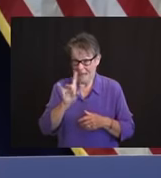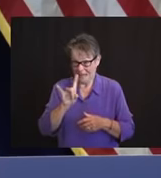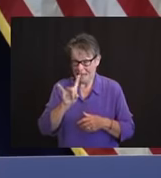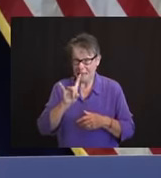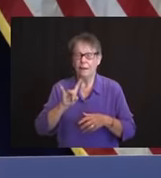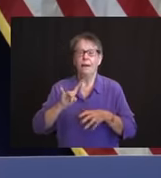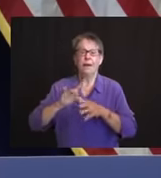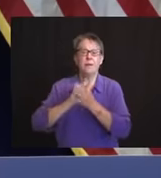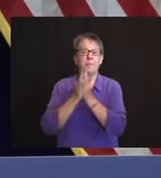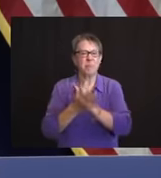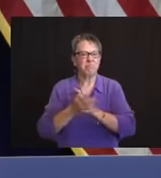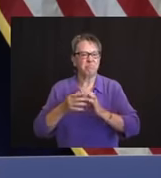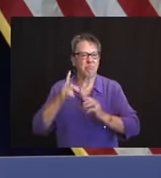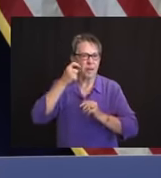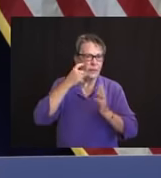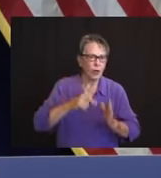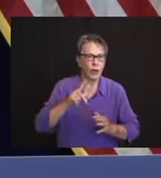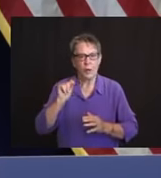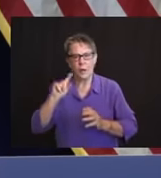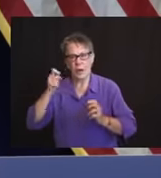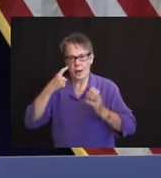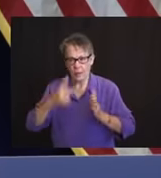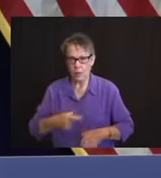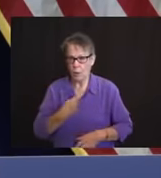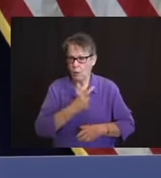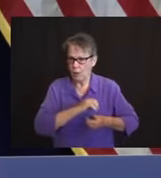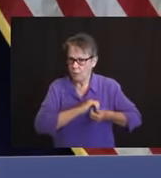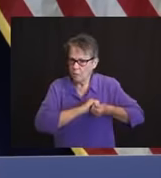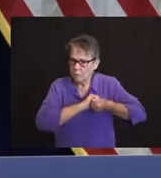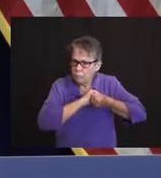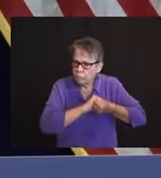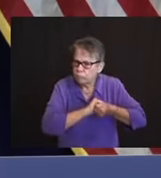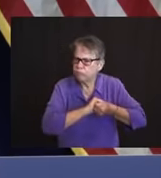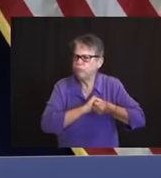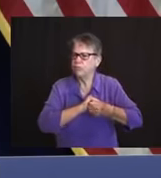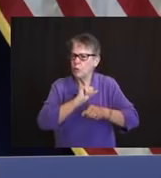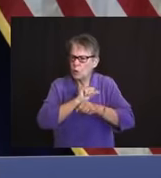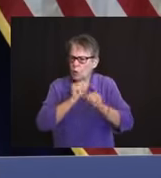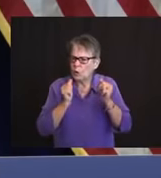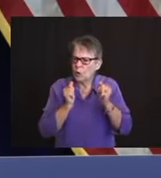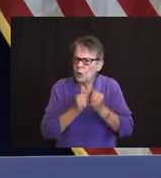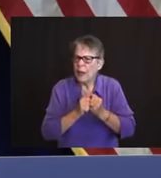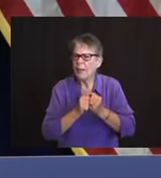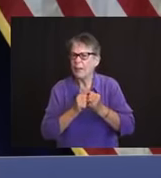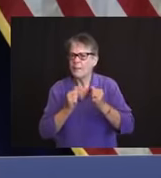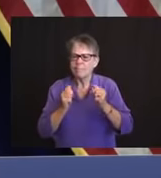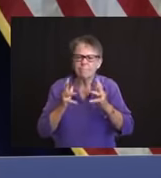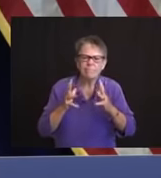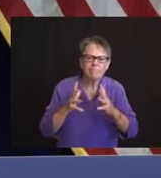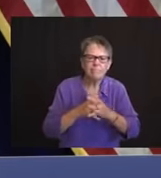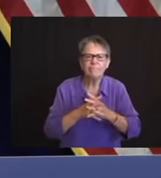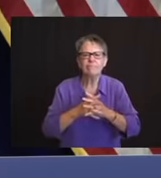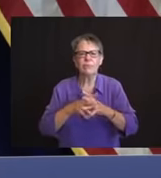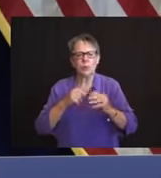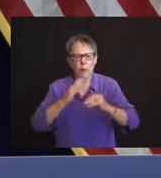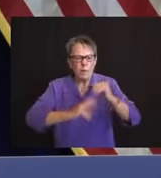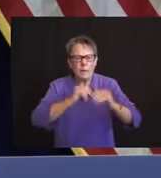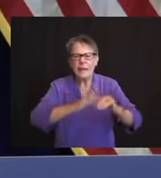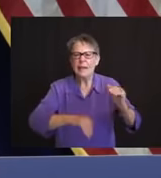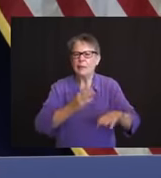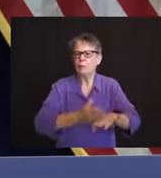collaborative and collective effort to renew Atlantic City. This has been a holistic effort involving the